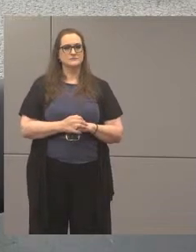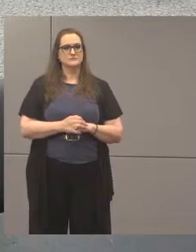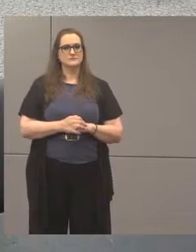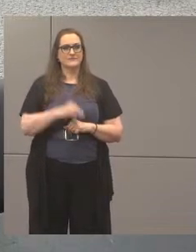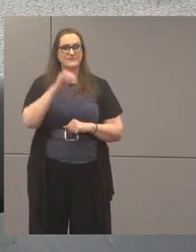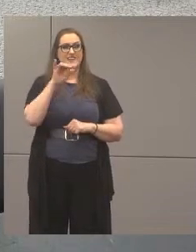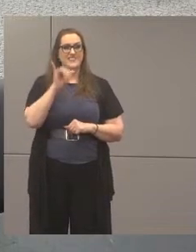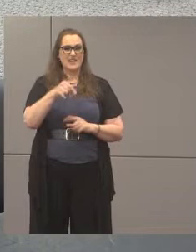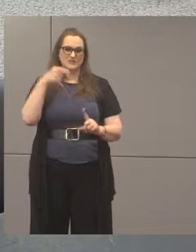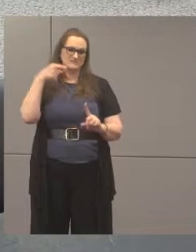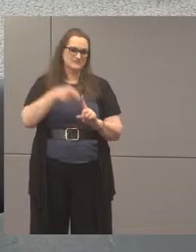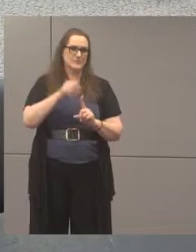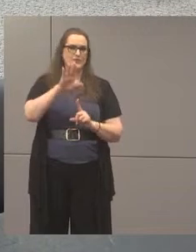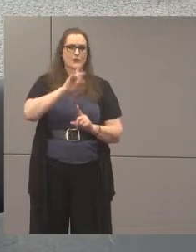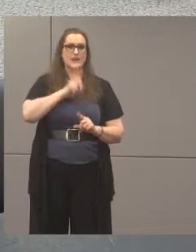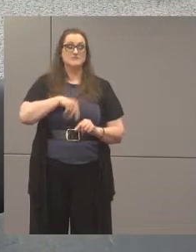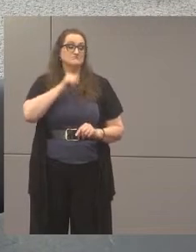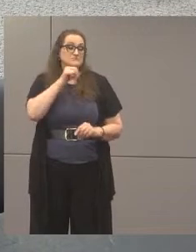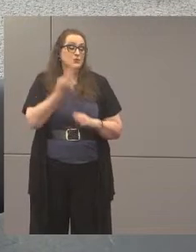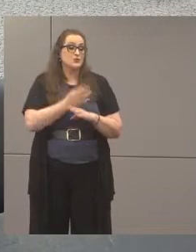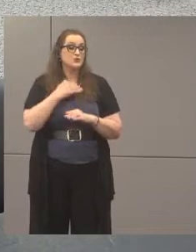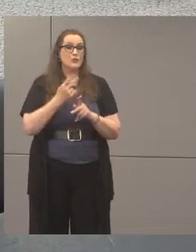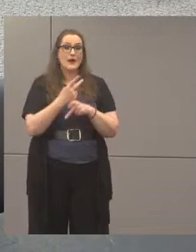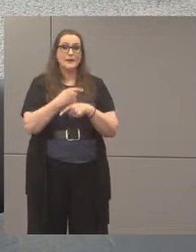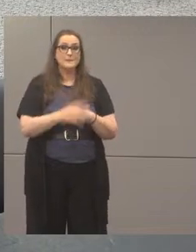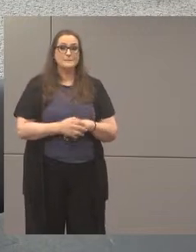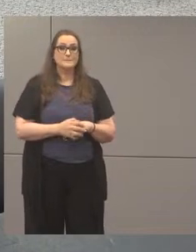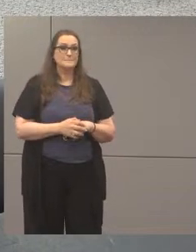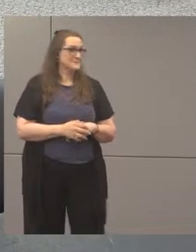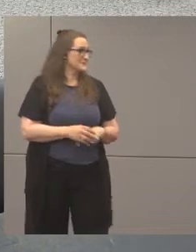That was the bottom line answer. Don't use our product then.